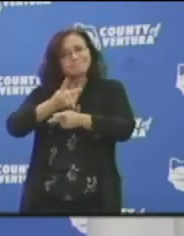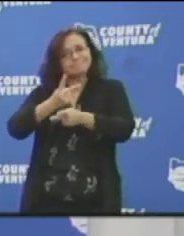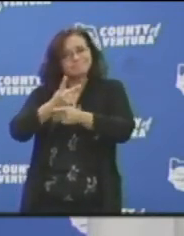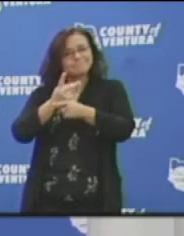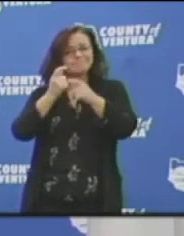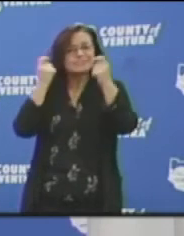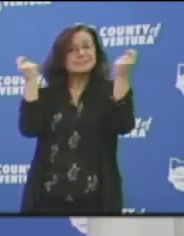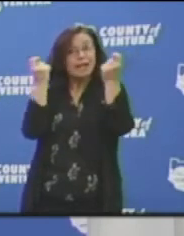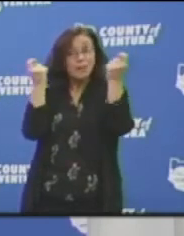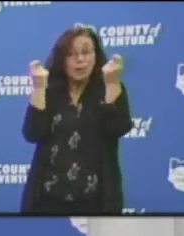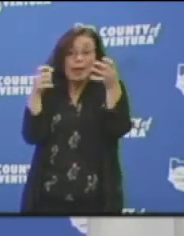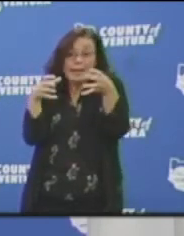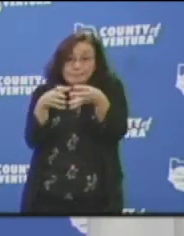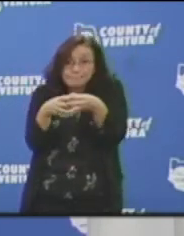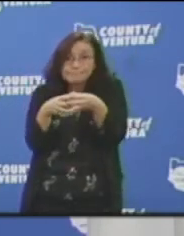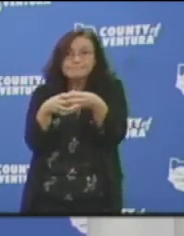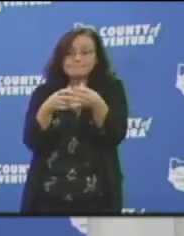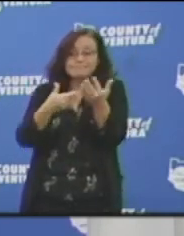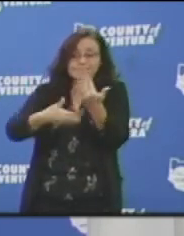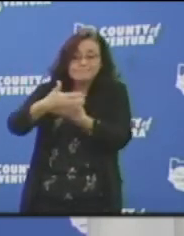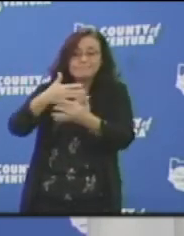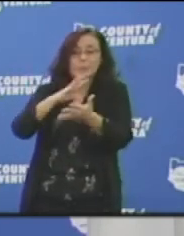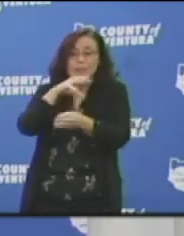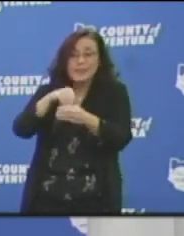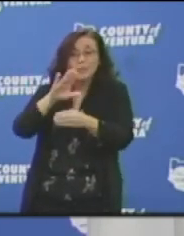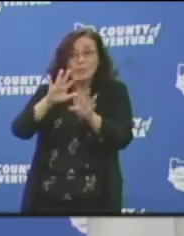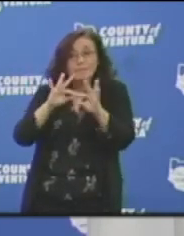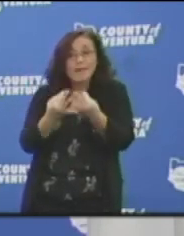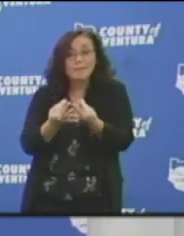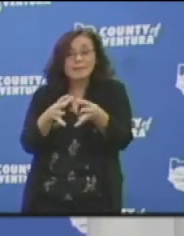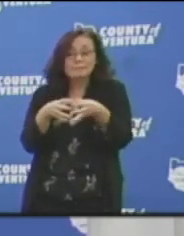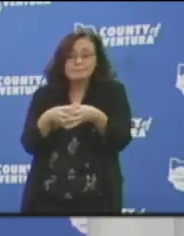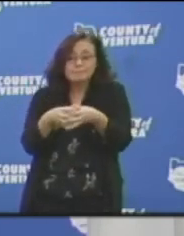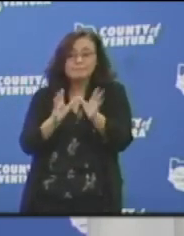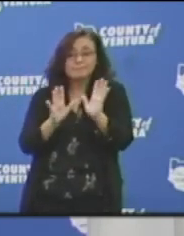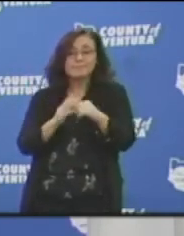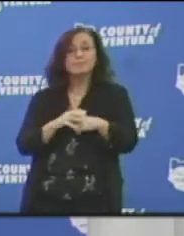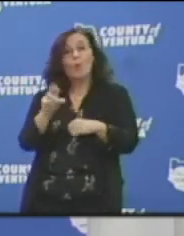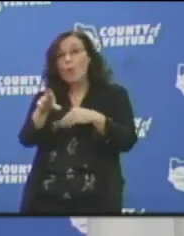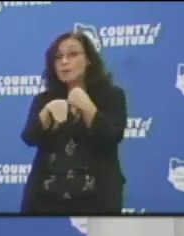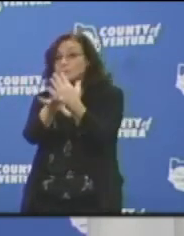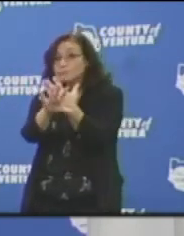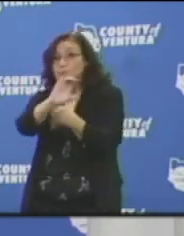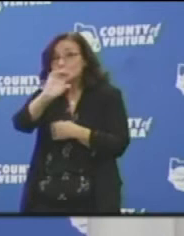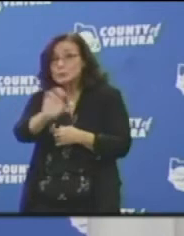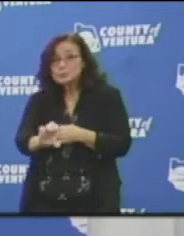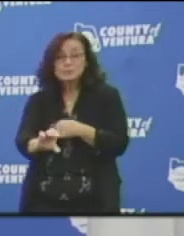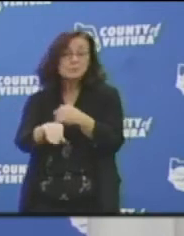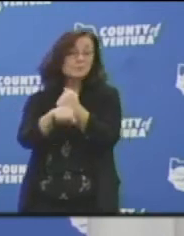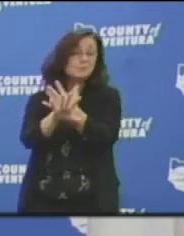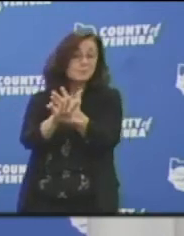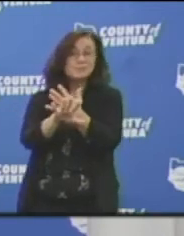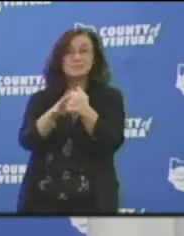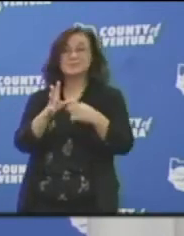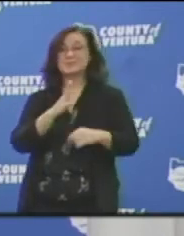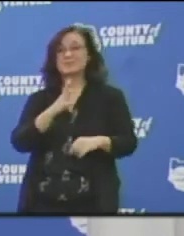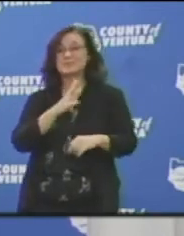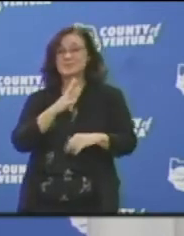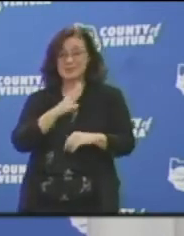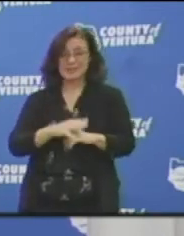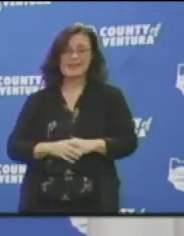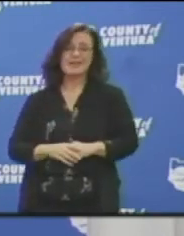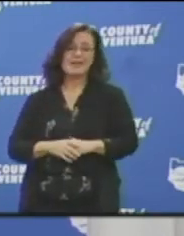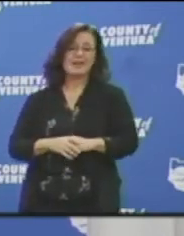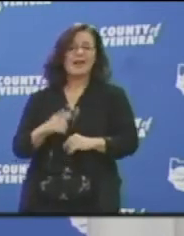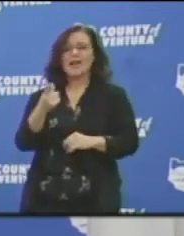and safely within your house, that we do it remotely where we can, and be